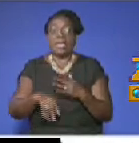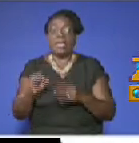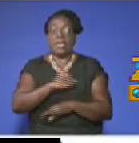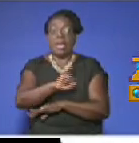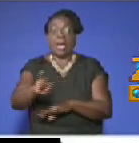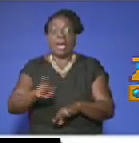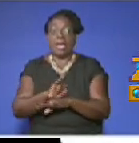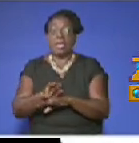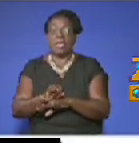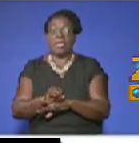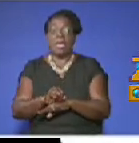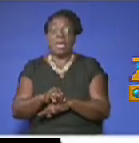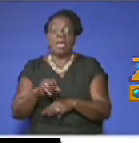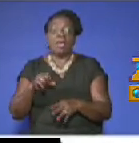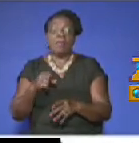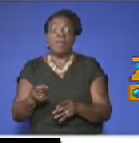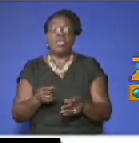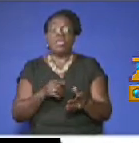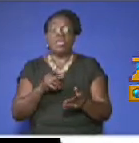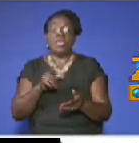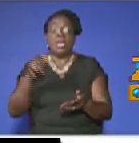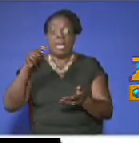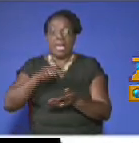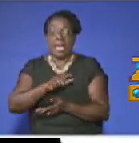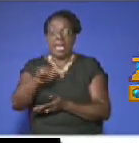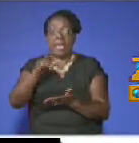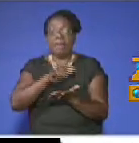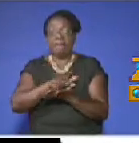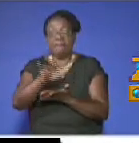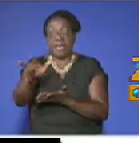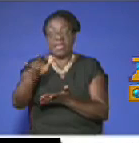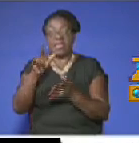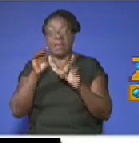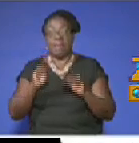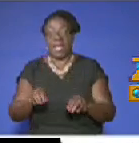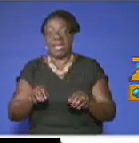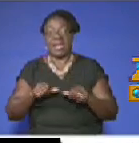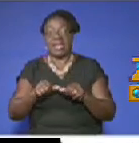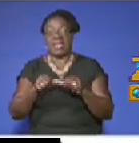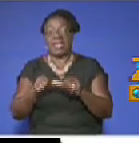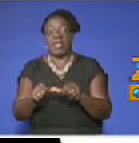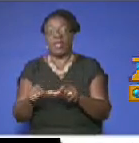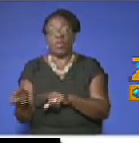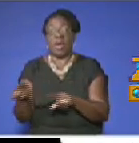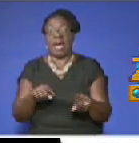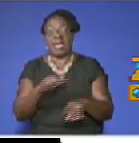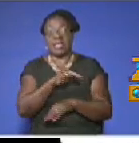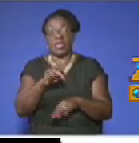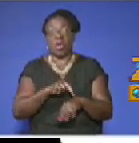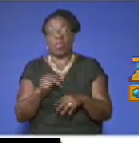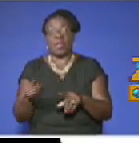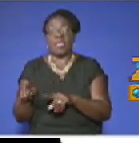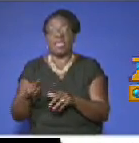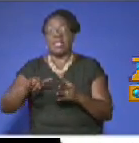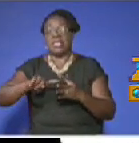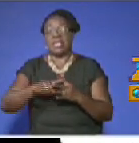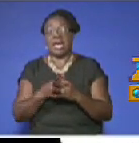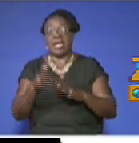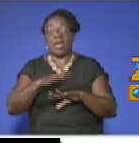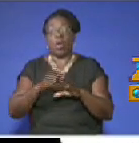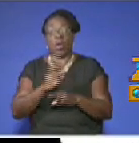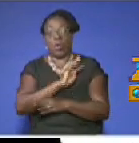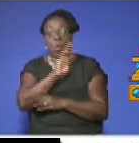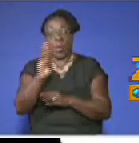Inter-island commercial air travel may resume as normal as of this Wednesday, the